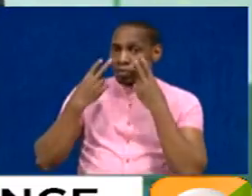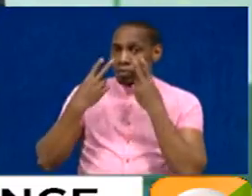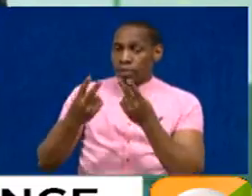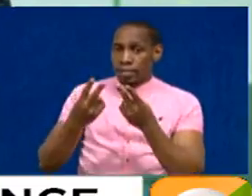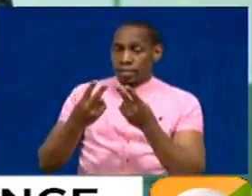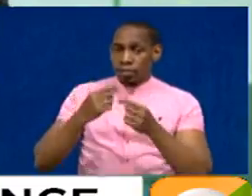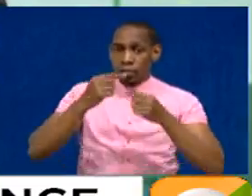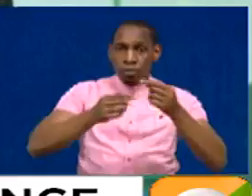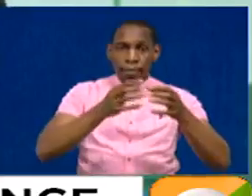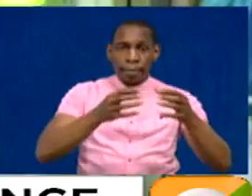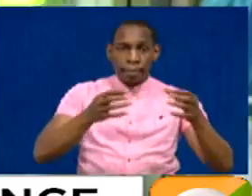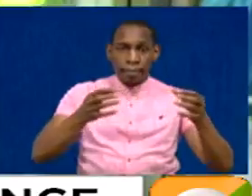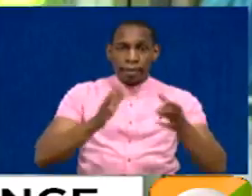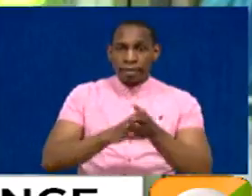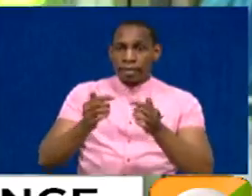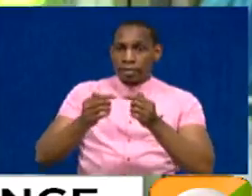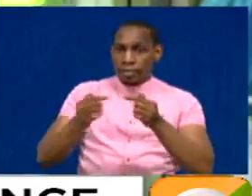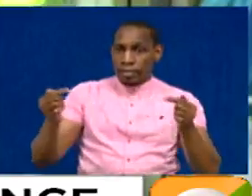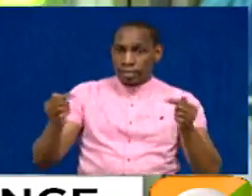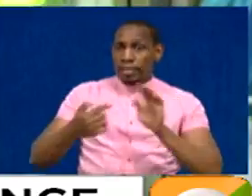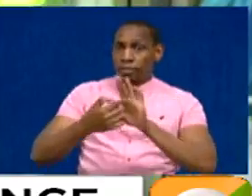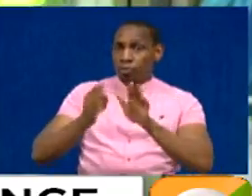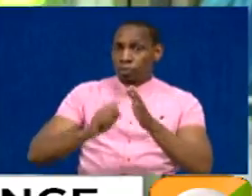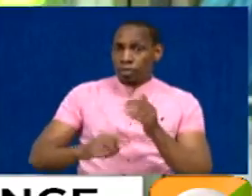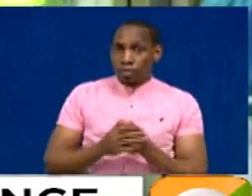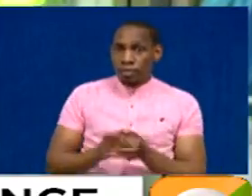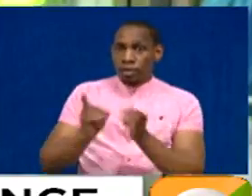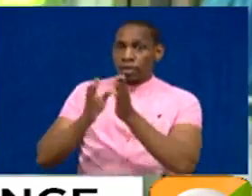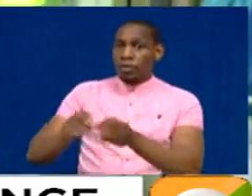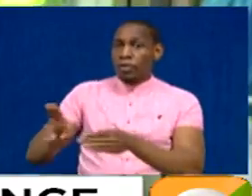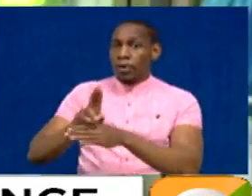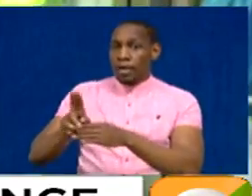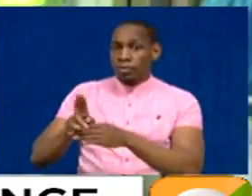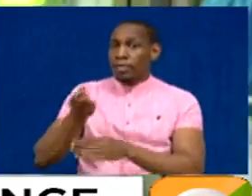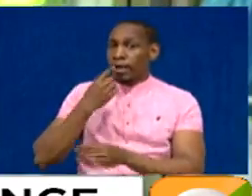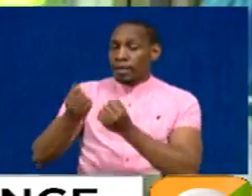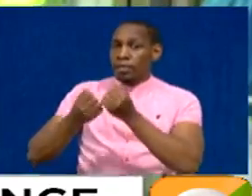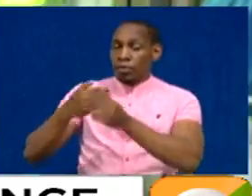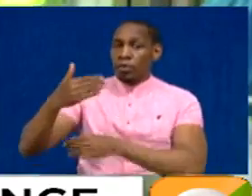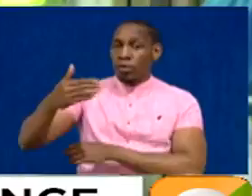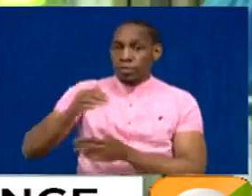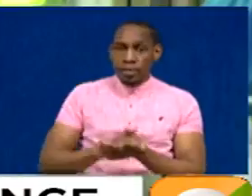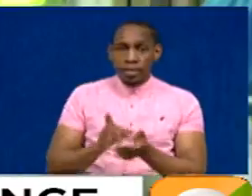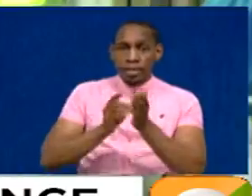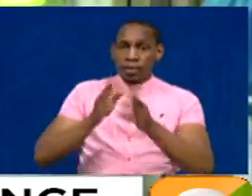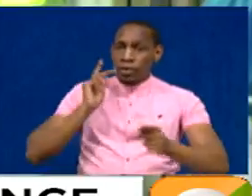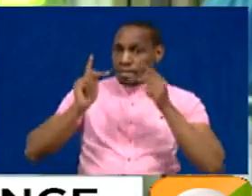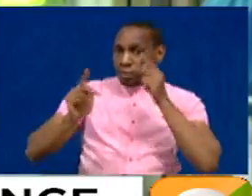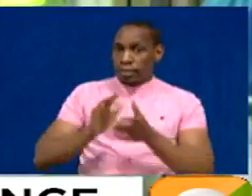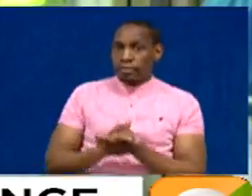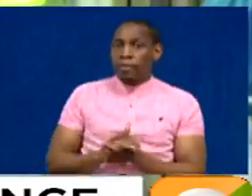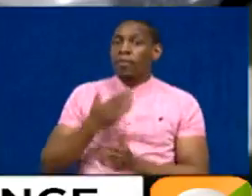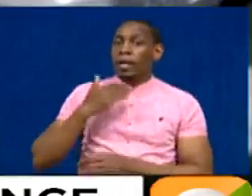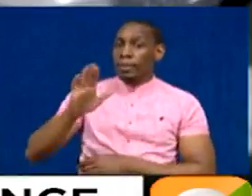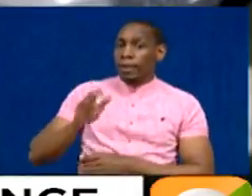sharp increase in the resistance to them, which tells us that doctors are using them a lot. So from a doctor's perspective, you